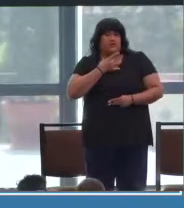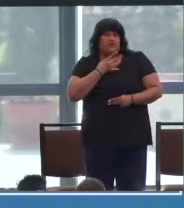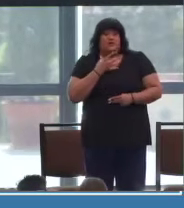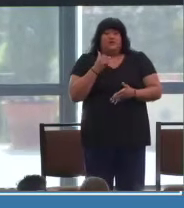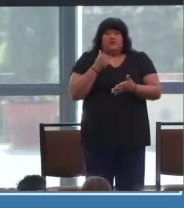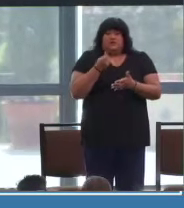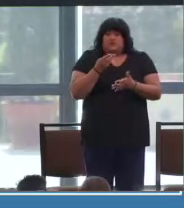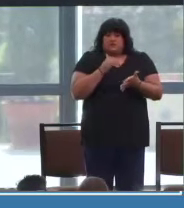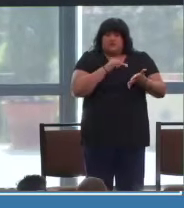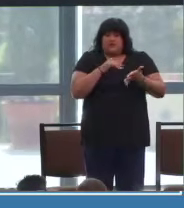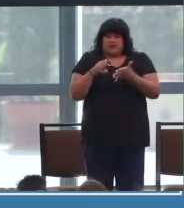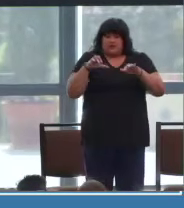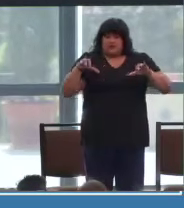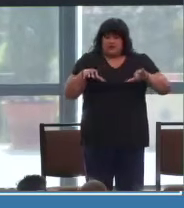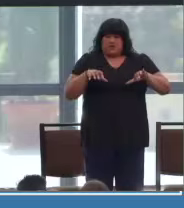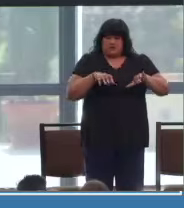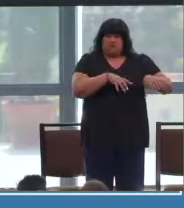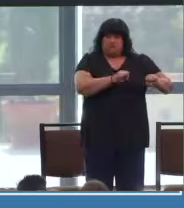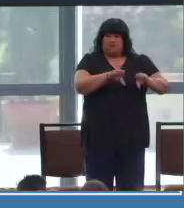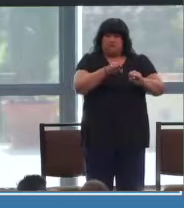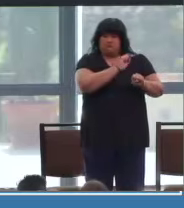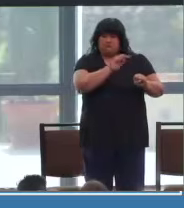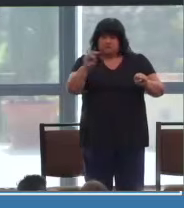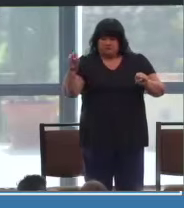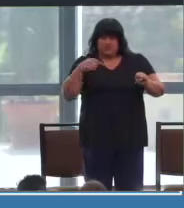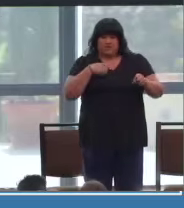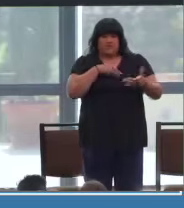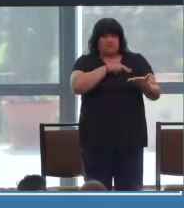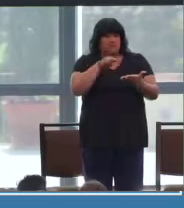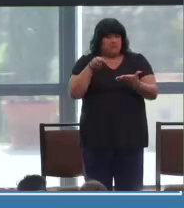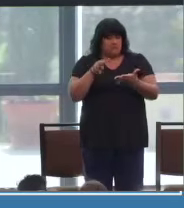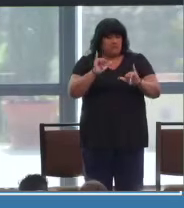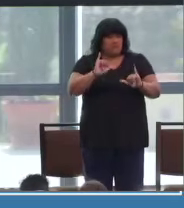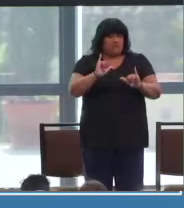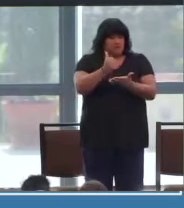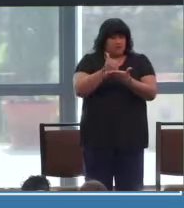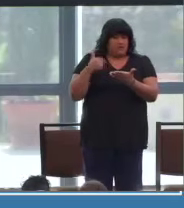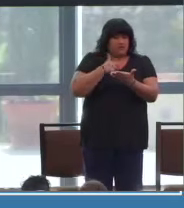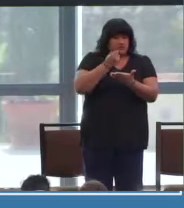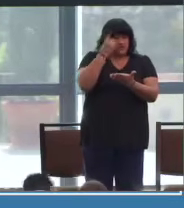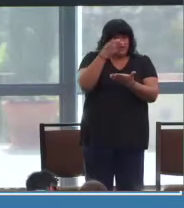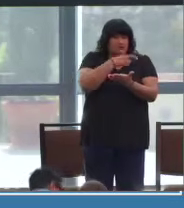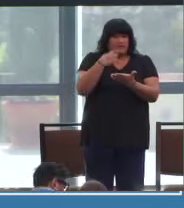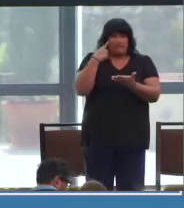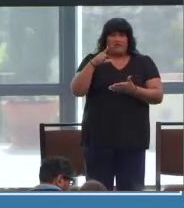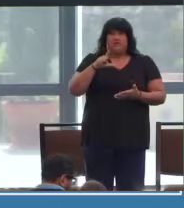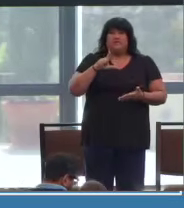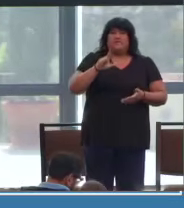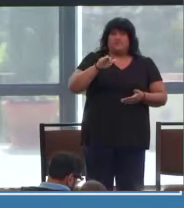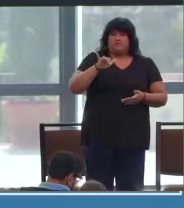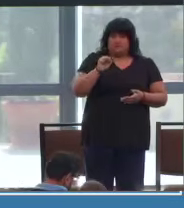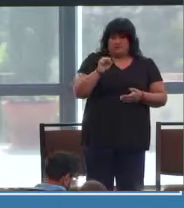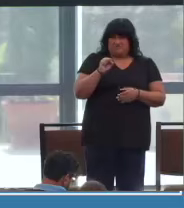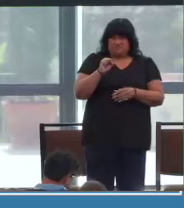time that I think were very important for us to kind of understand the risks for patients in lupus. So this was a study that was